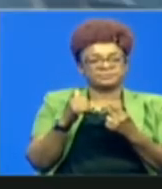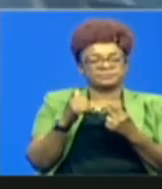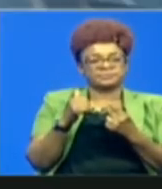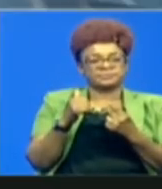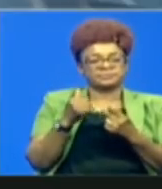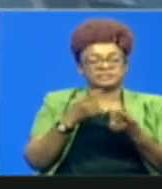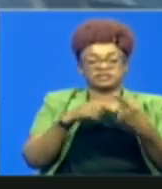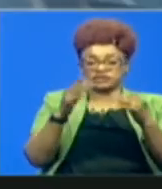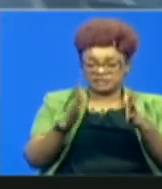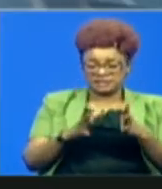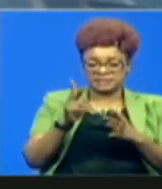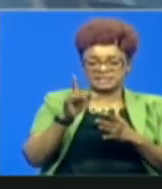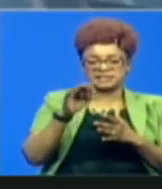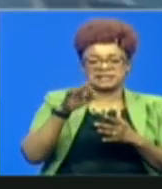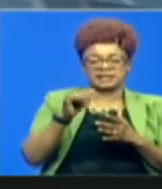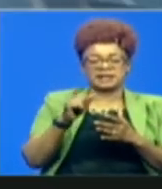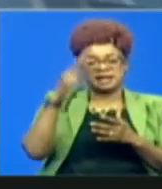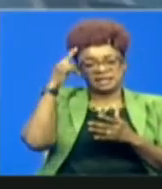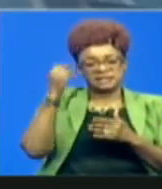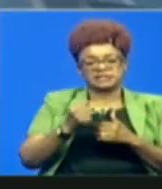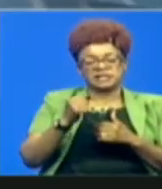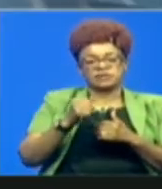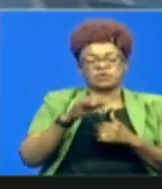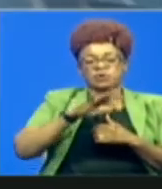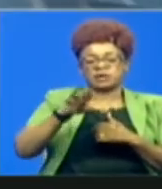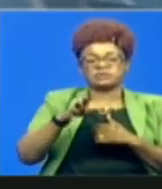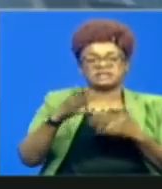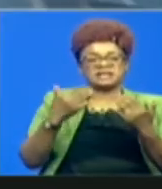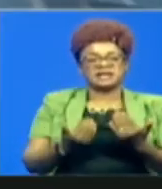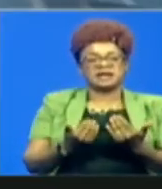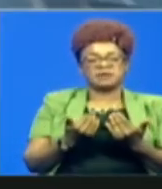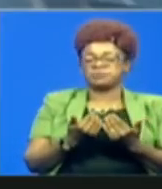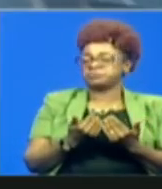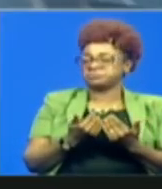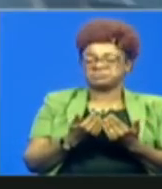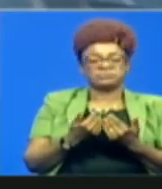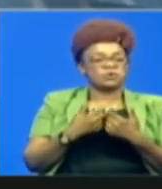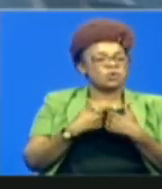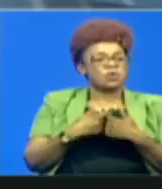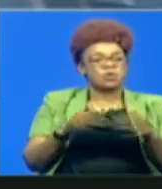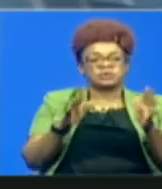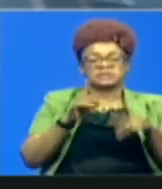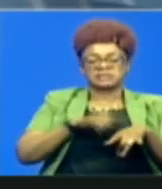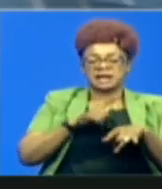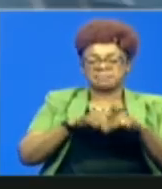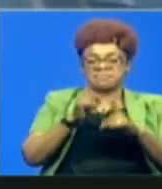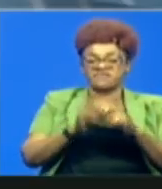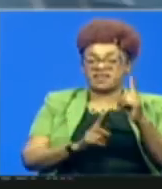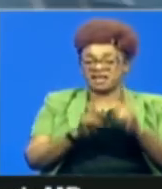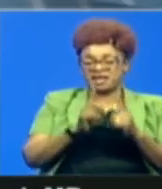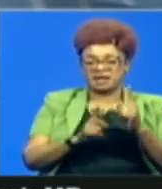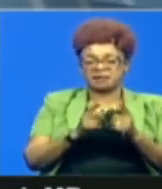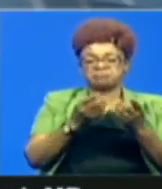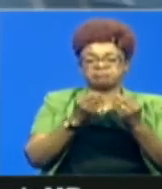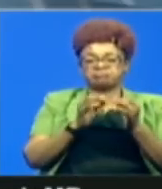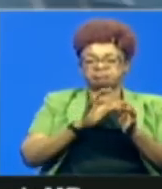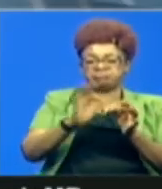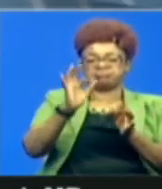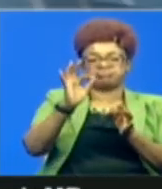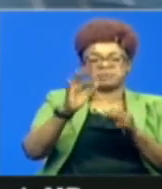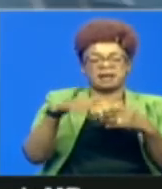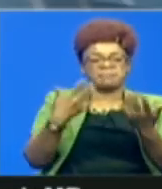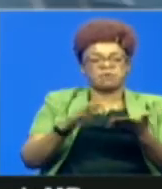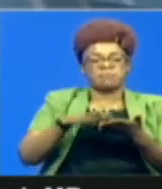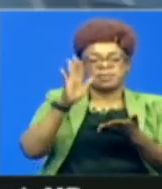Traders in Kisari and in Kajiado County have been left counting losses after a fire torched property estimated to be worth more than